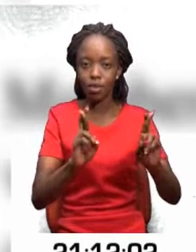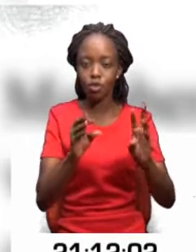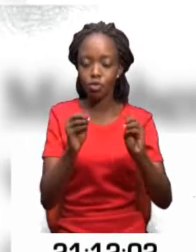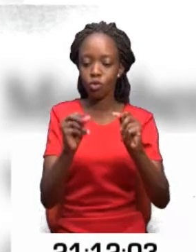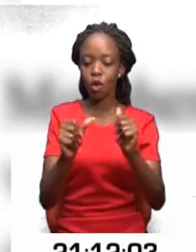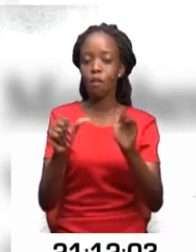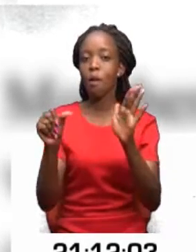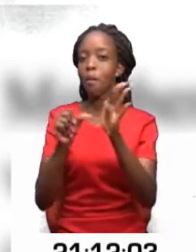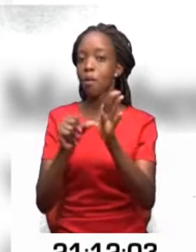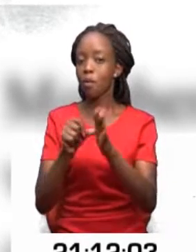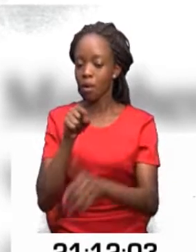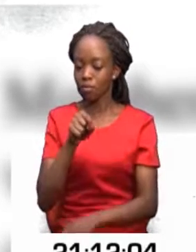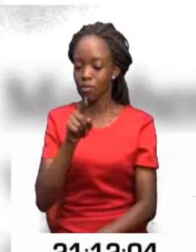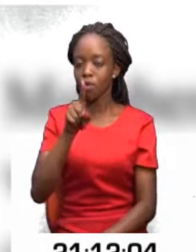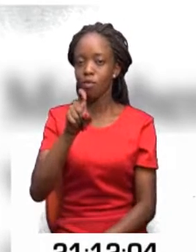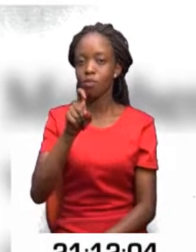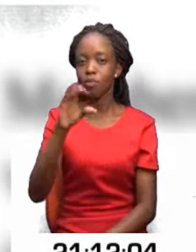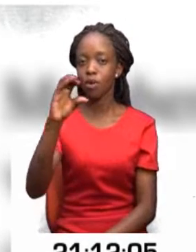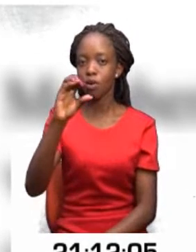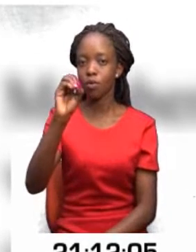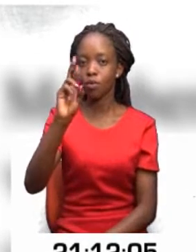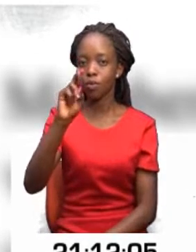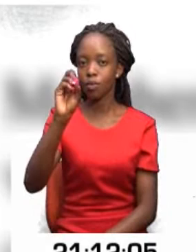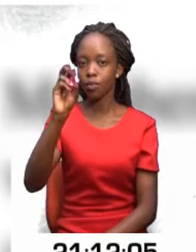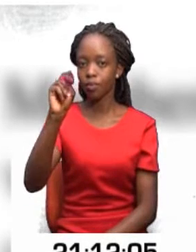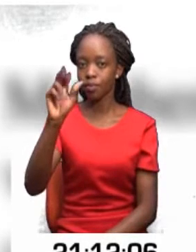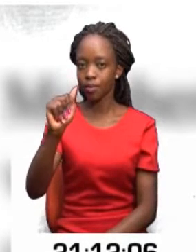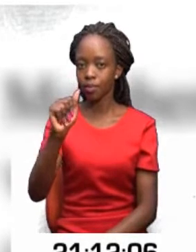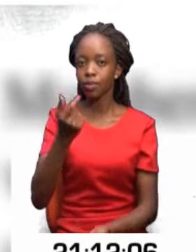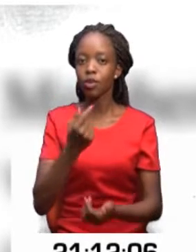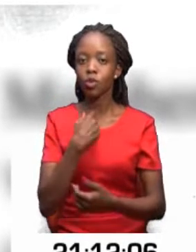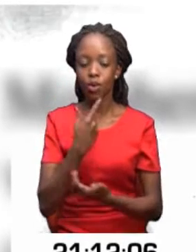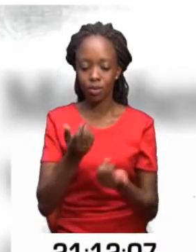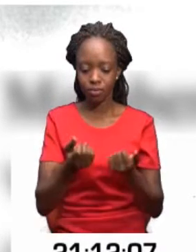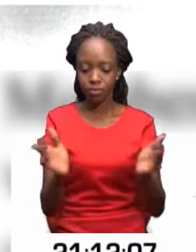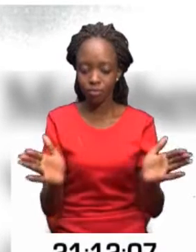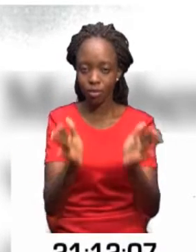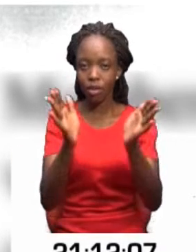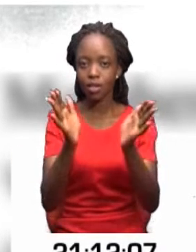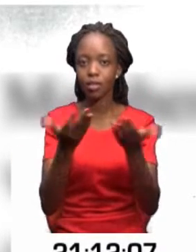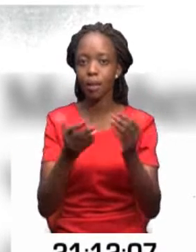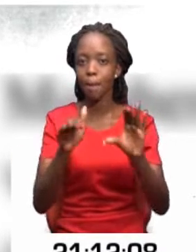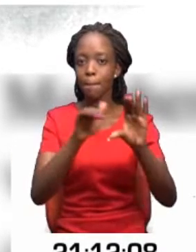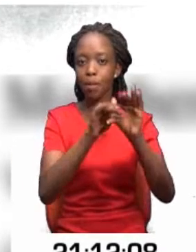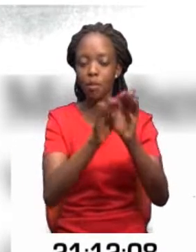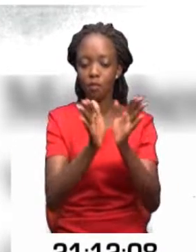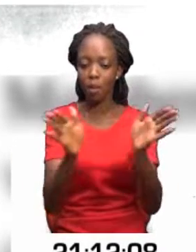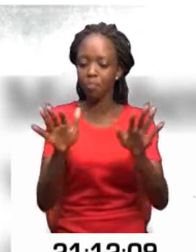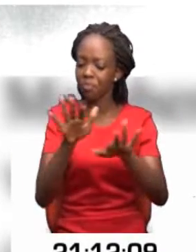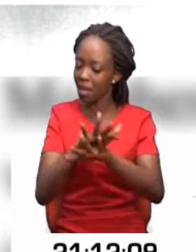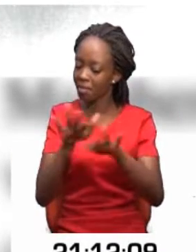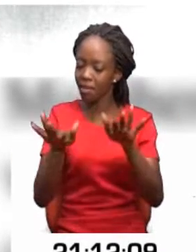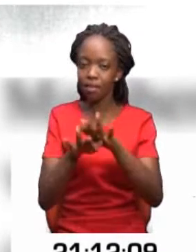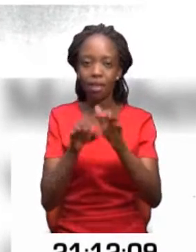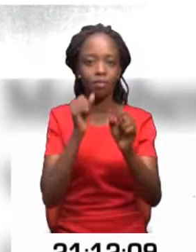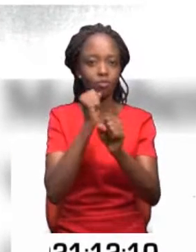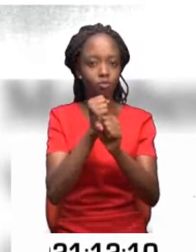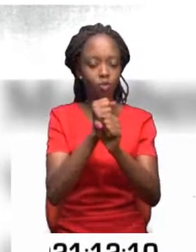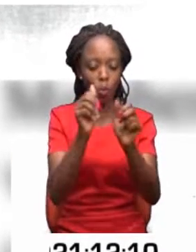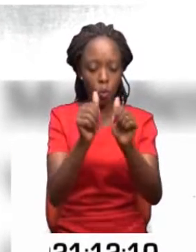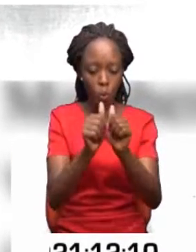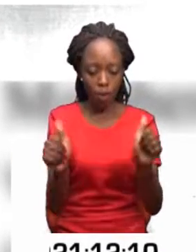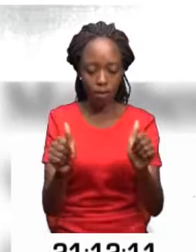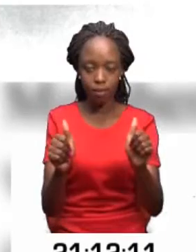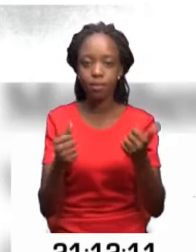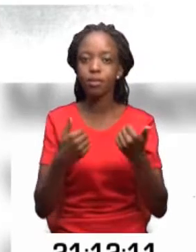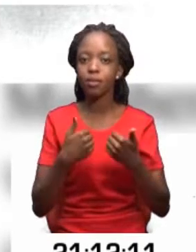of coronavirus and wishes to assure members of the public that everything is being done to ensure that there is